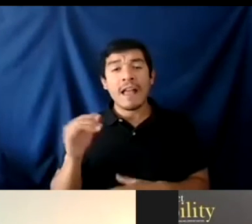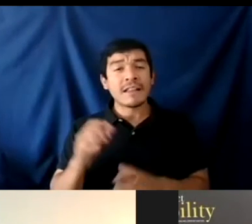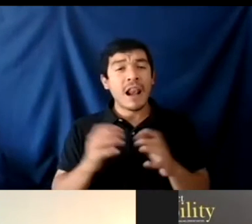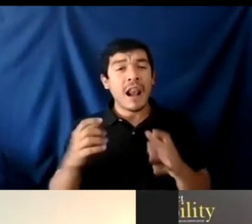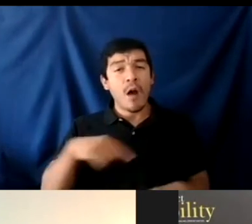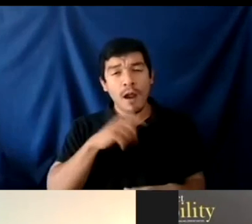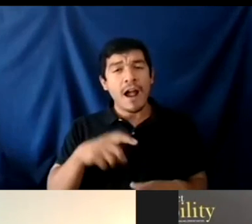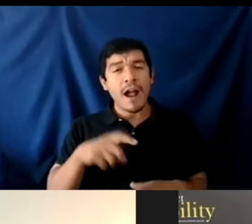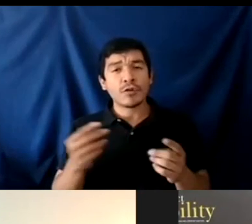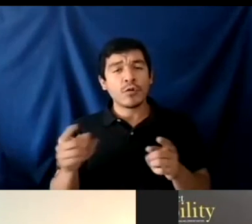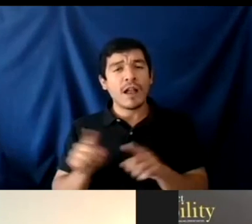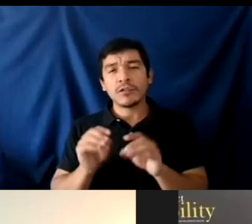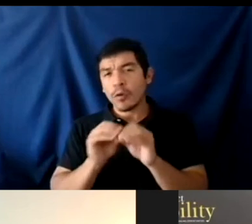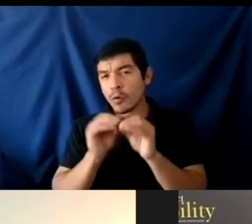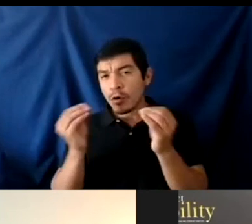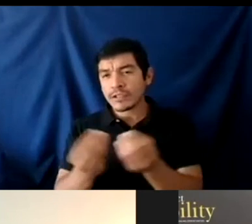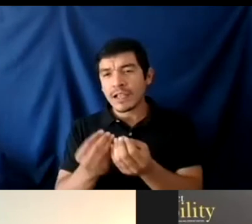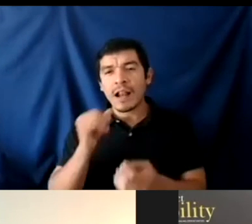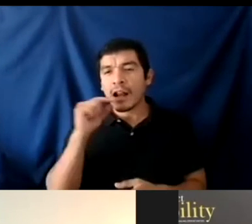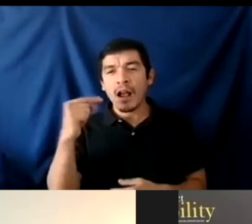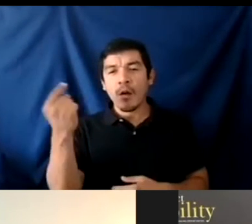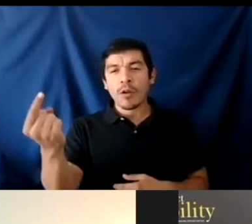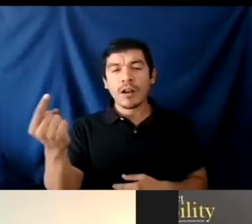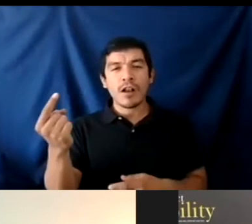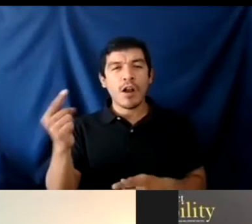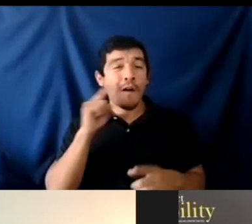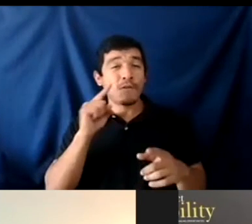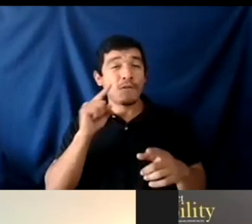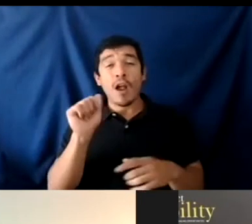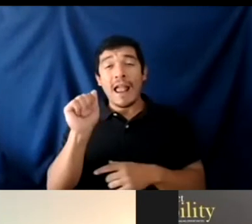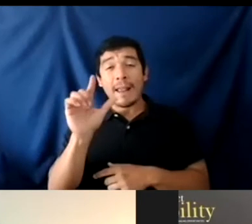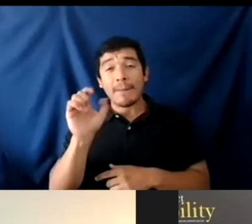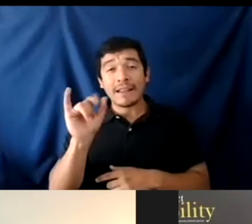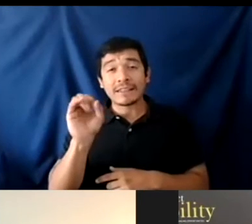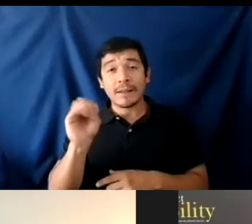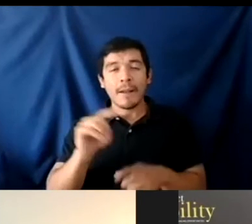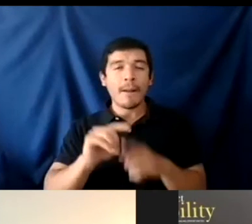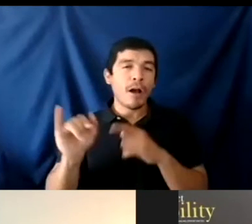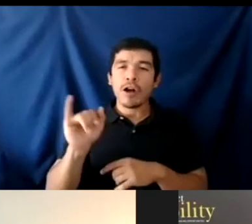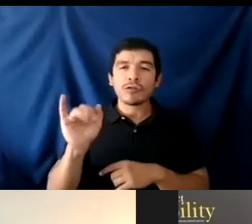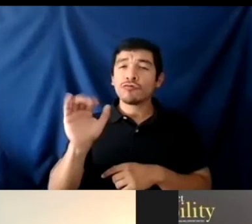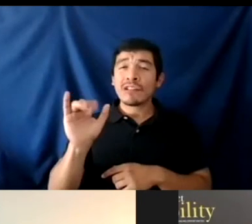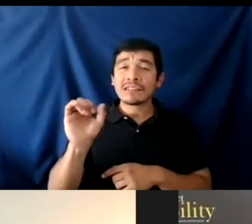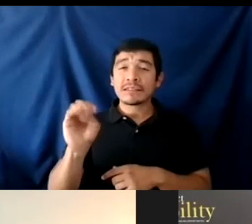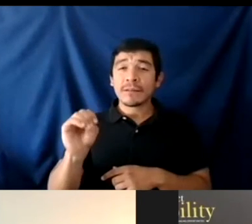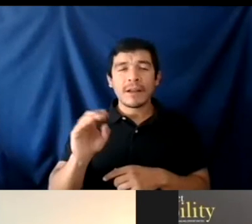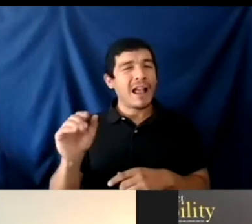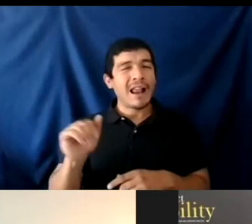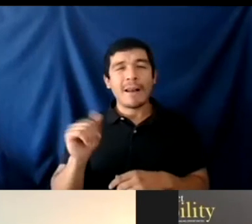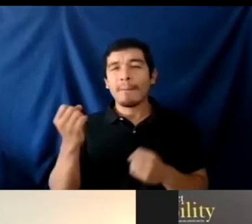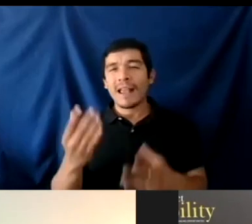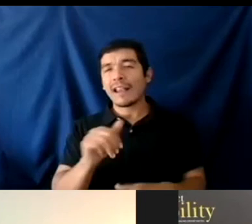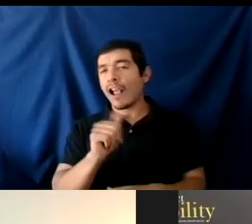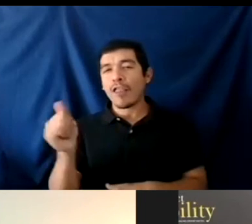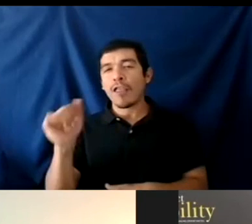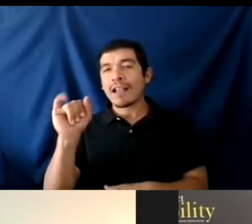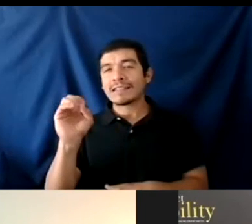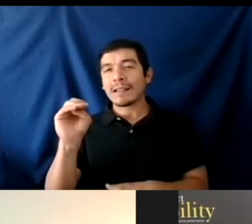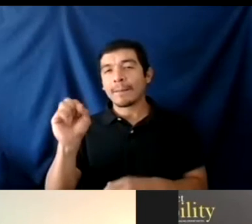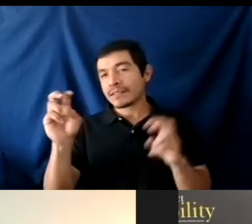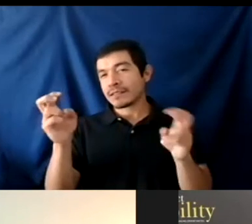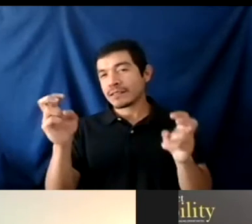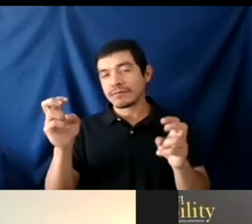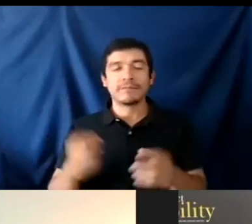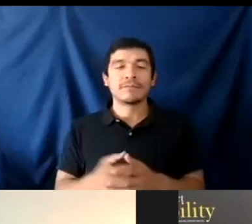as an organization, not only for ableism, but also racism and many of the other issues that organizations face as